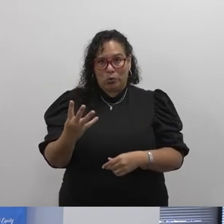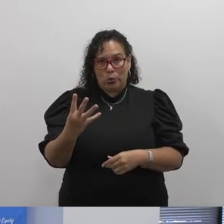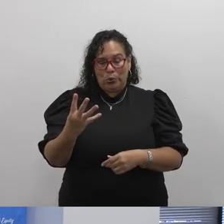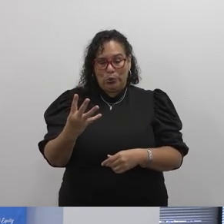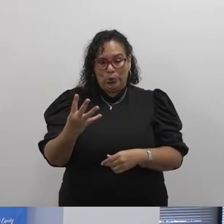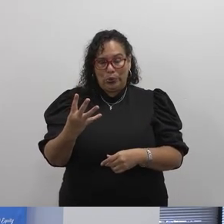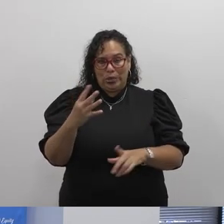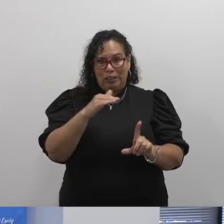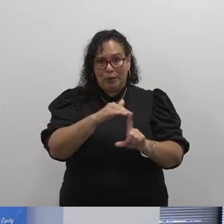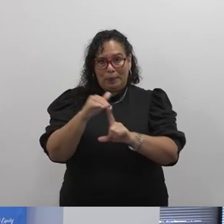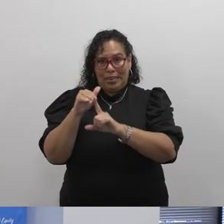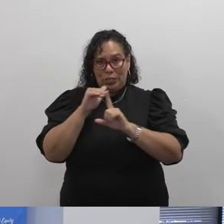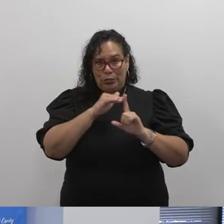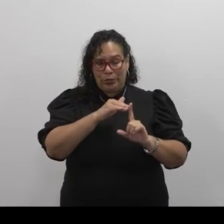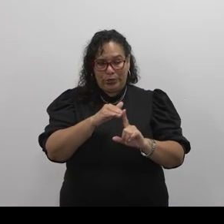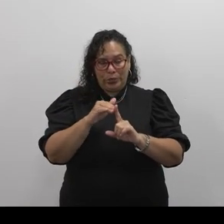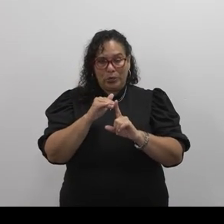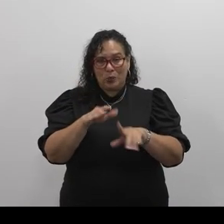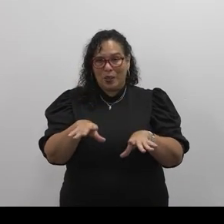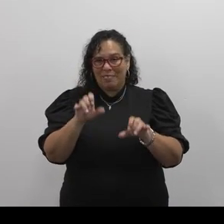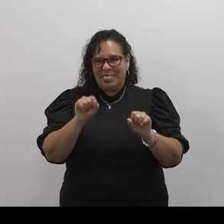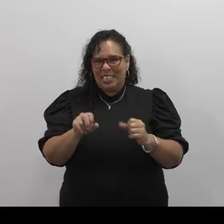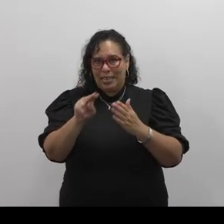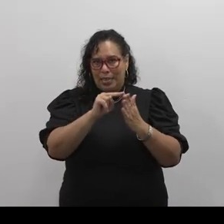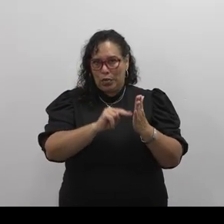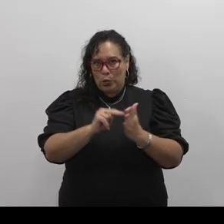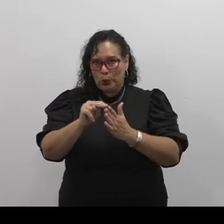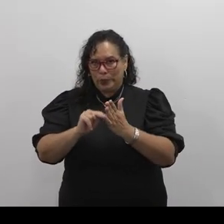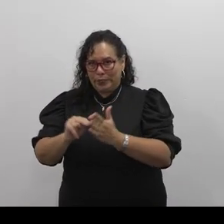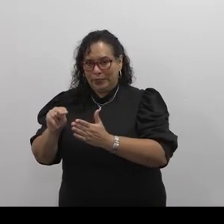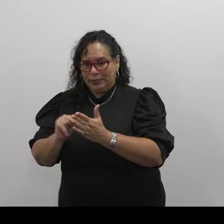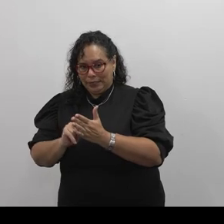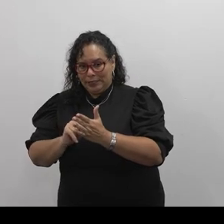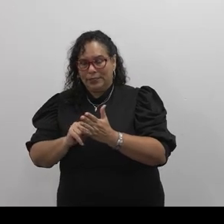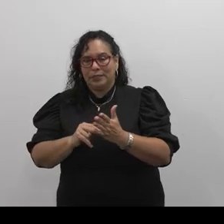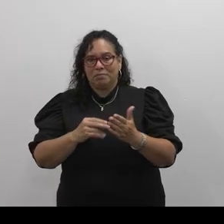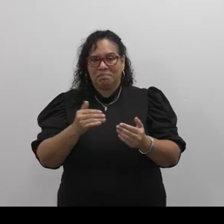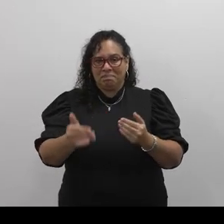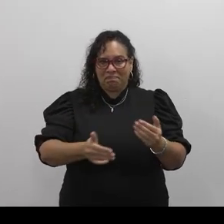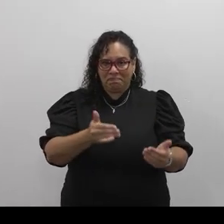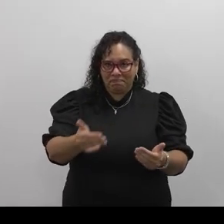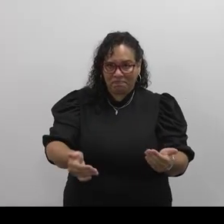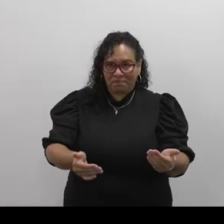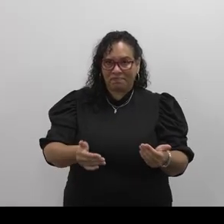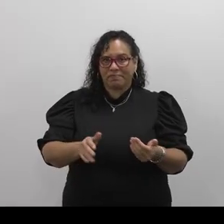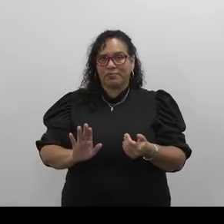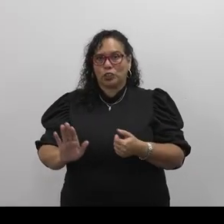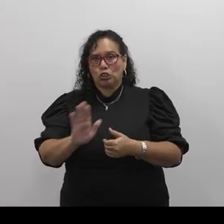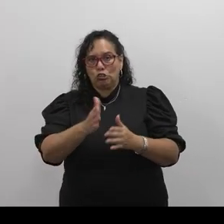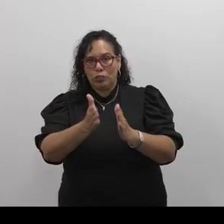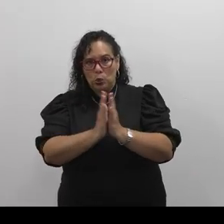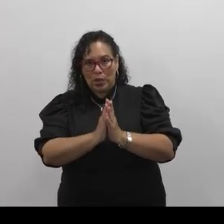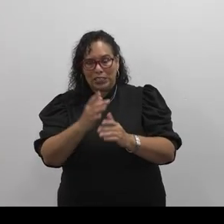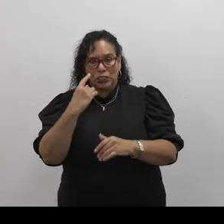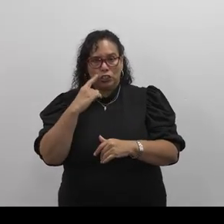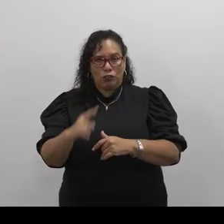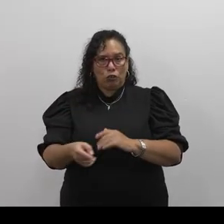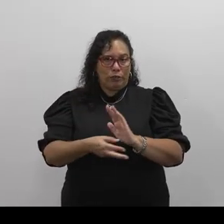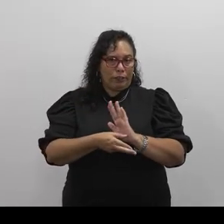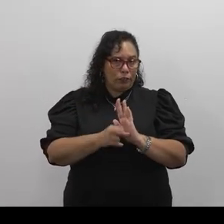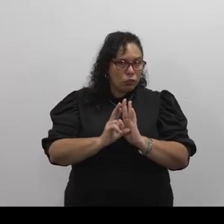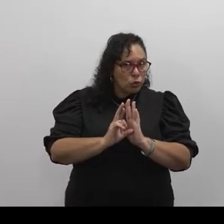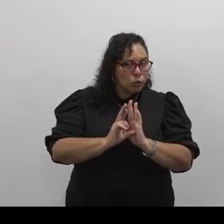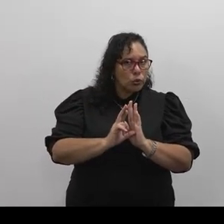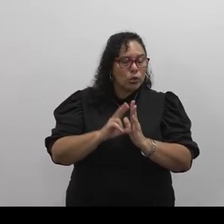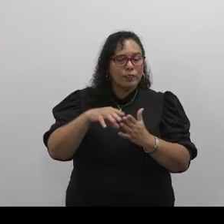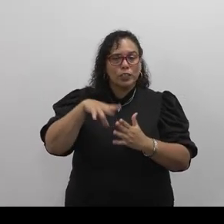just as a reminder. So I've taken a lot of notes about the path forward and just your request for a review of